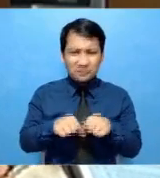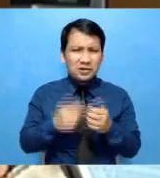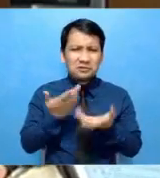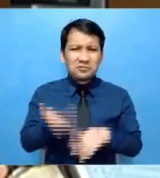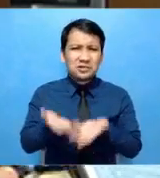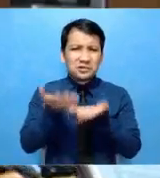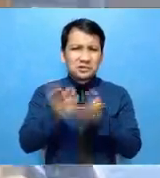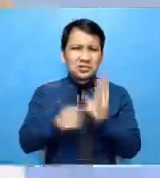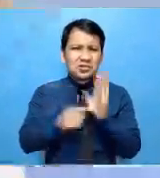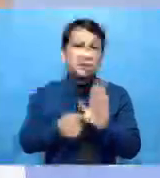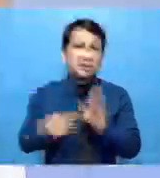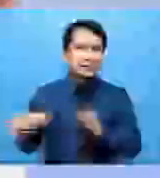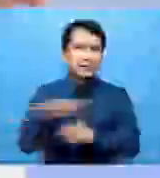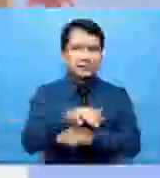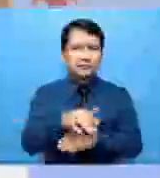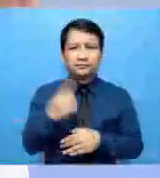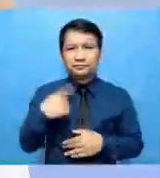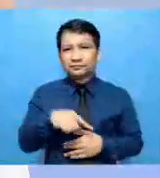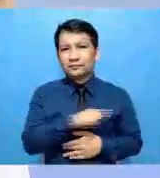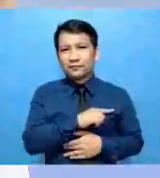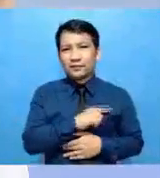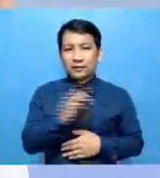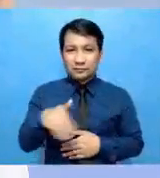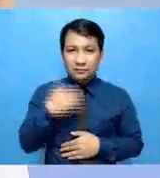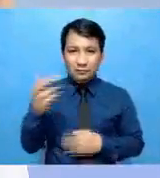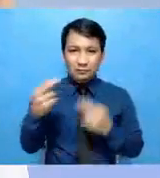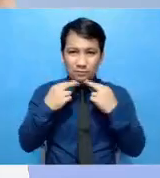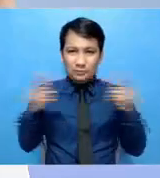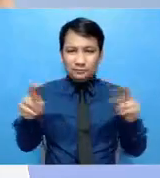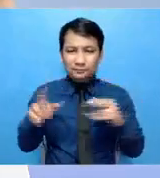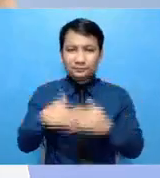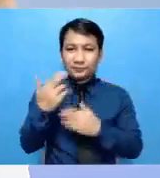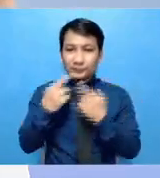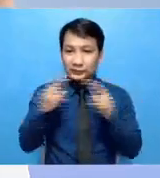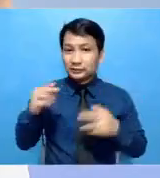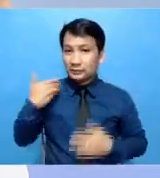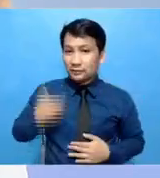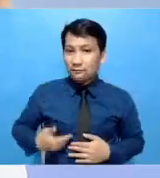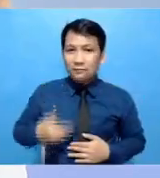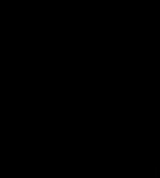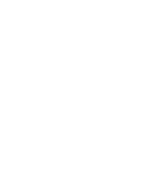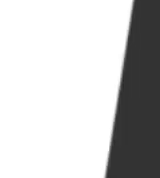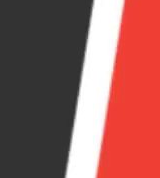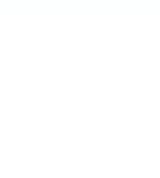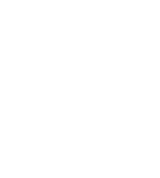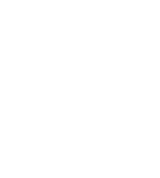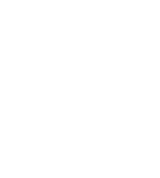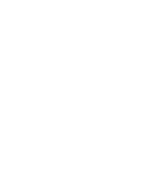Yan po ang ating frontline news sa sports. Ako po si Gretchen Ho.